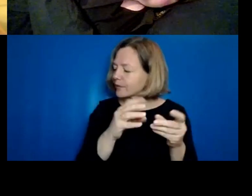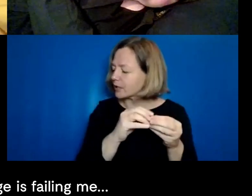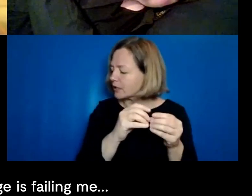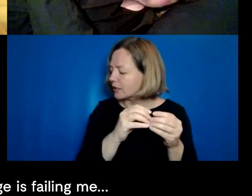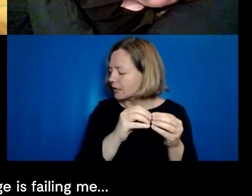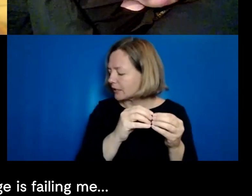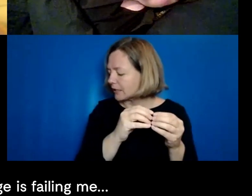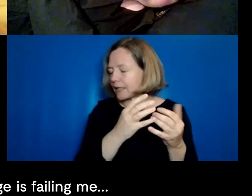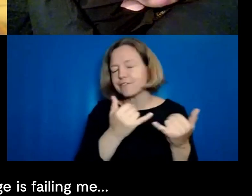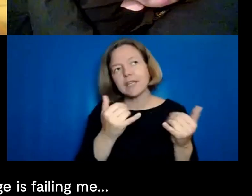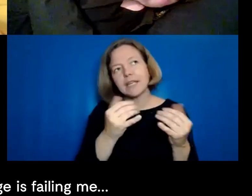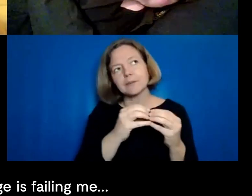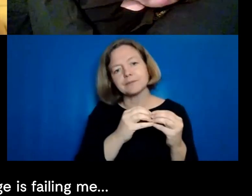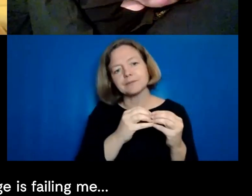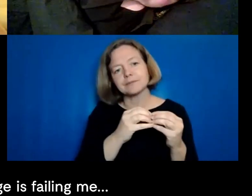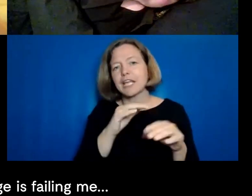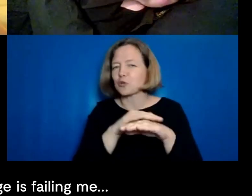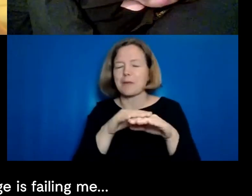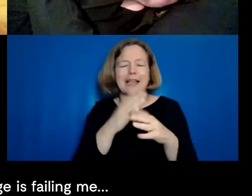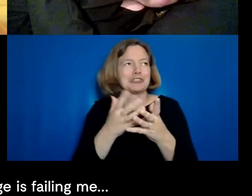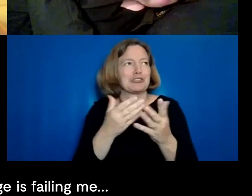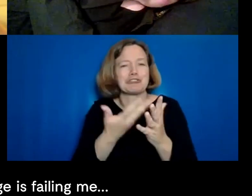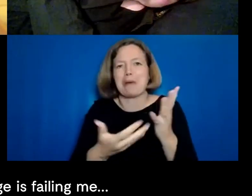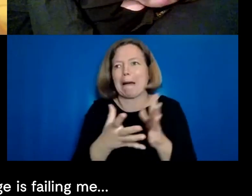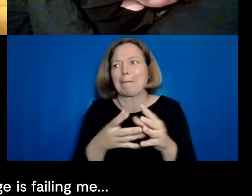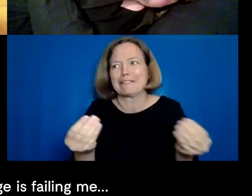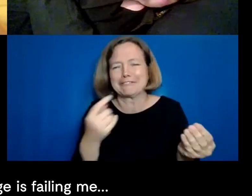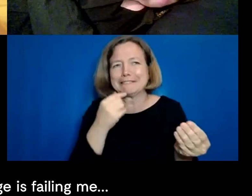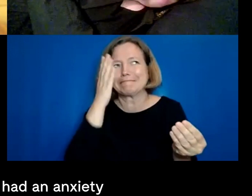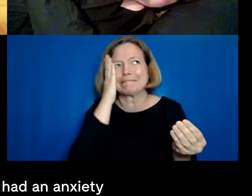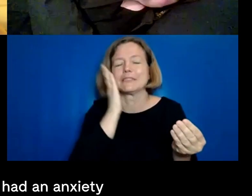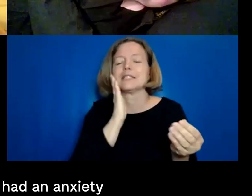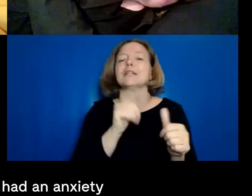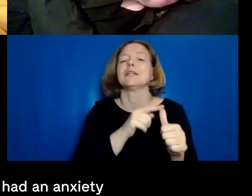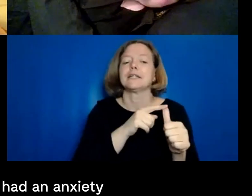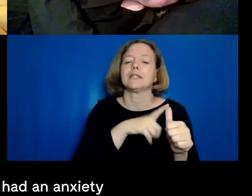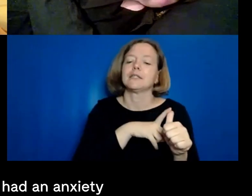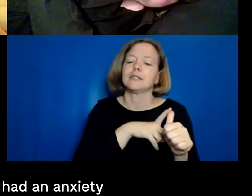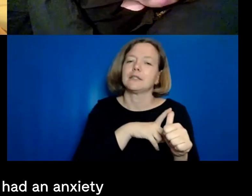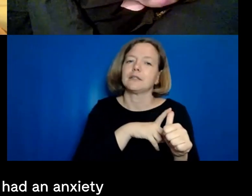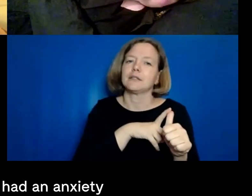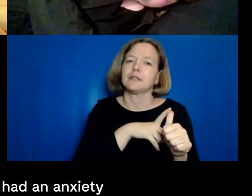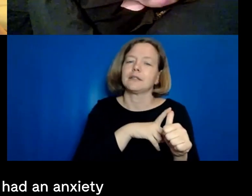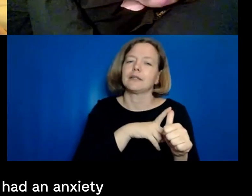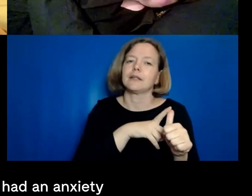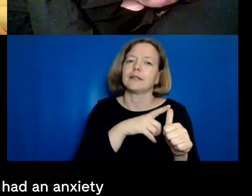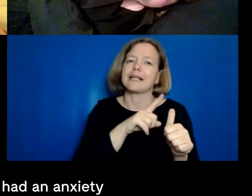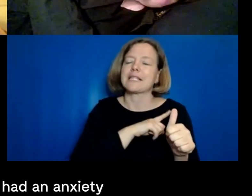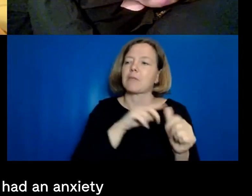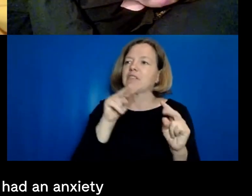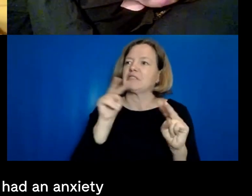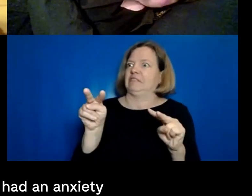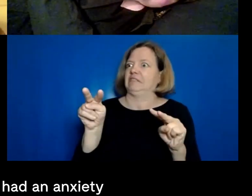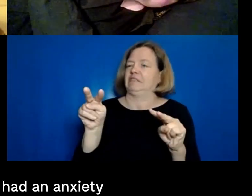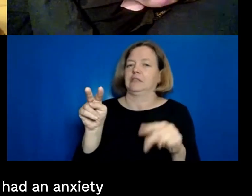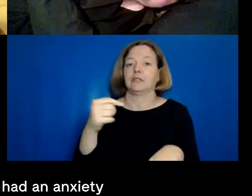the sorry, language is failing me, the proper way of being in these spaces. And I think I had an anxiety of claiming